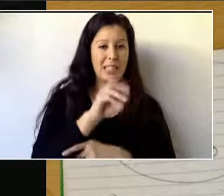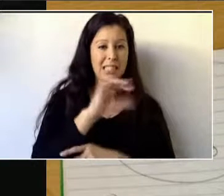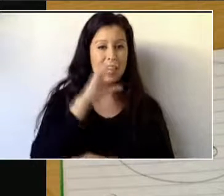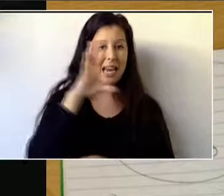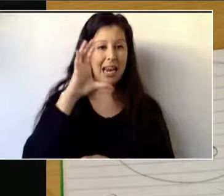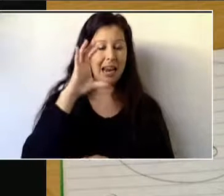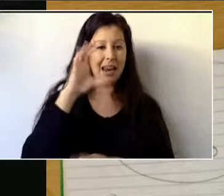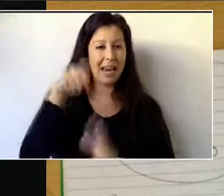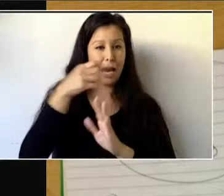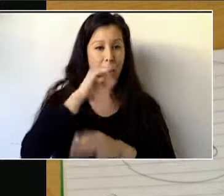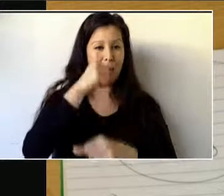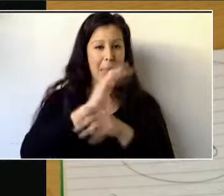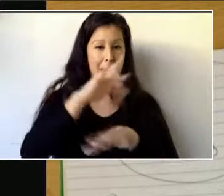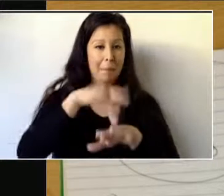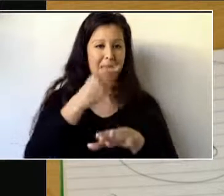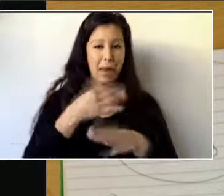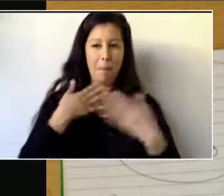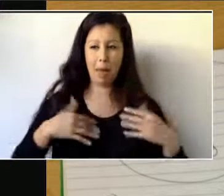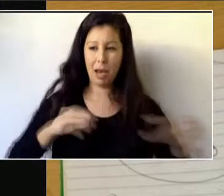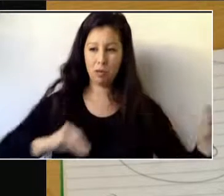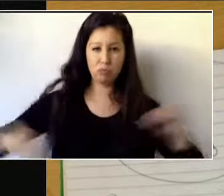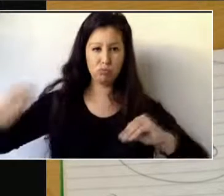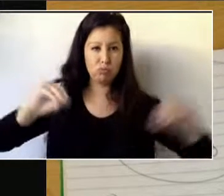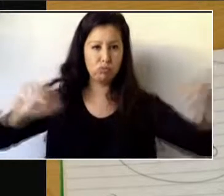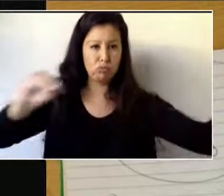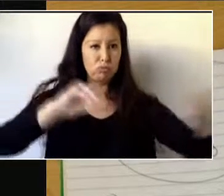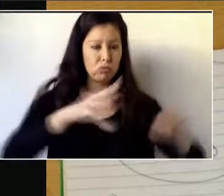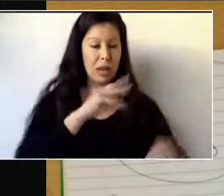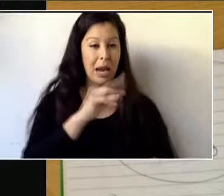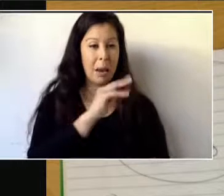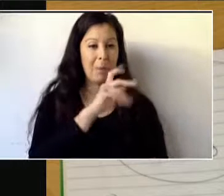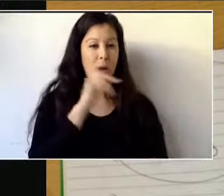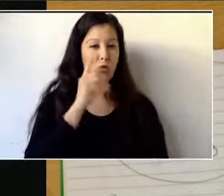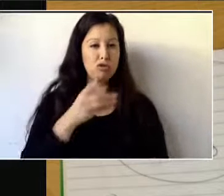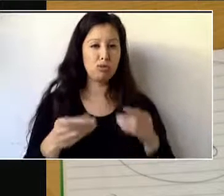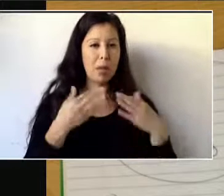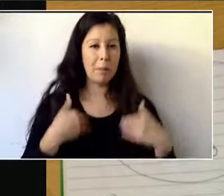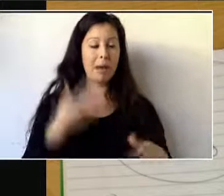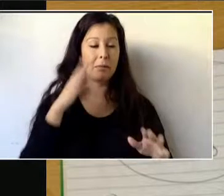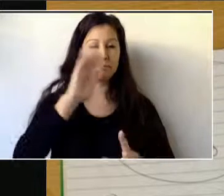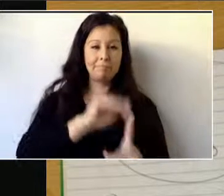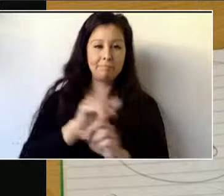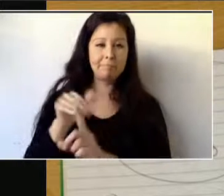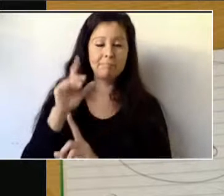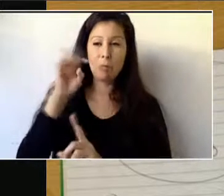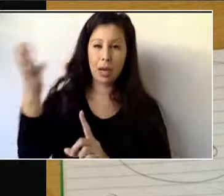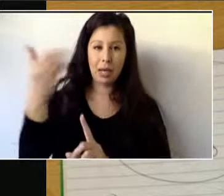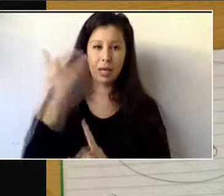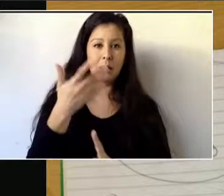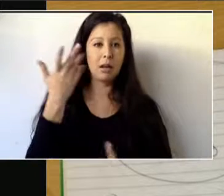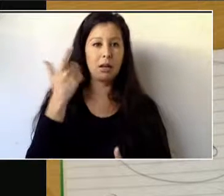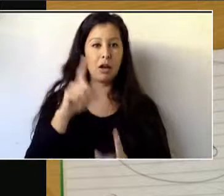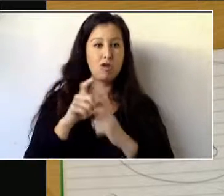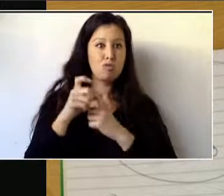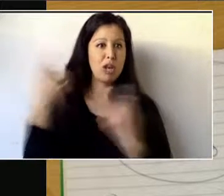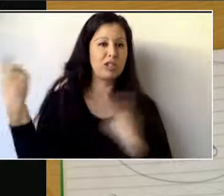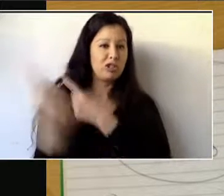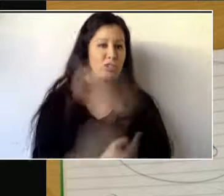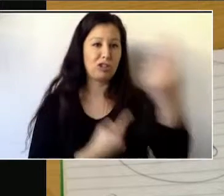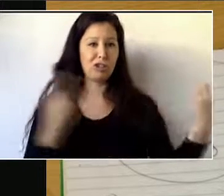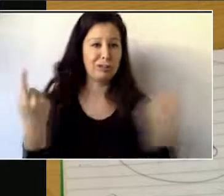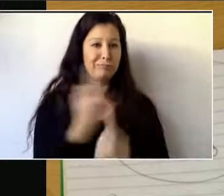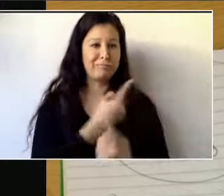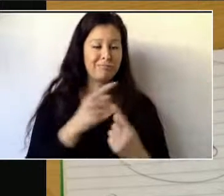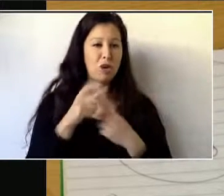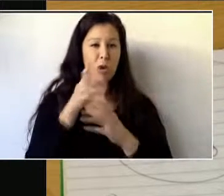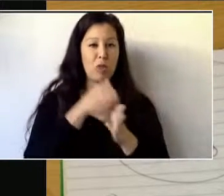and then we had like all these moving bodies, and Emelina would direct the bodies and be like, okay, everyone, let's like run in circles. Let's run through the center,